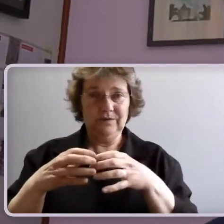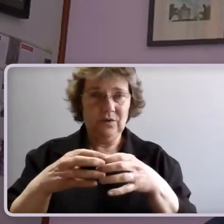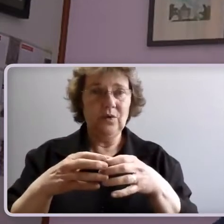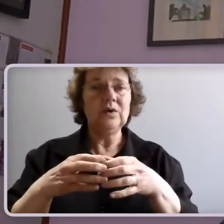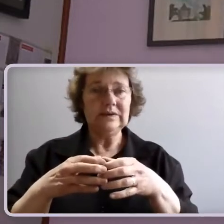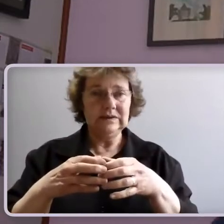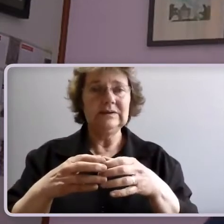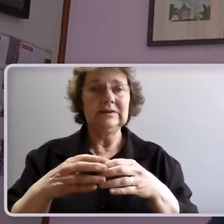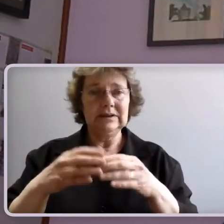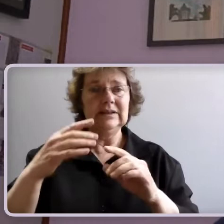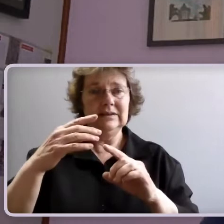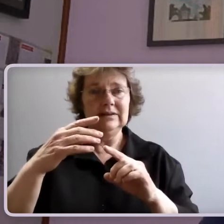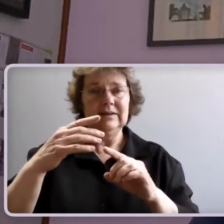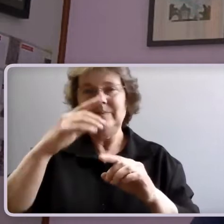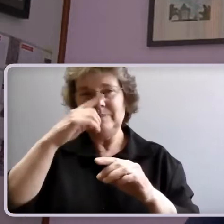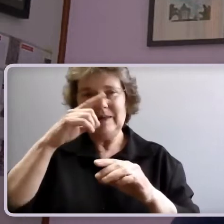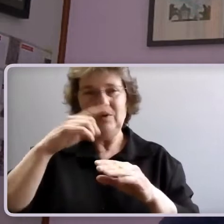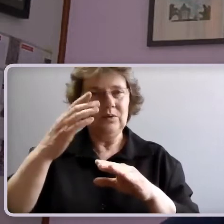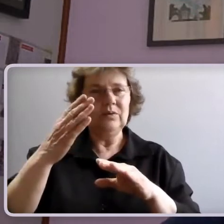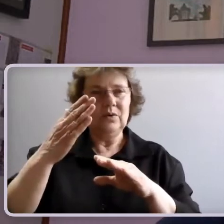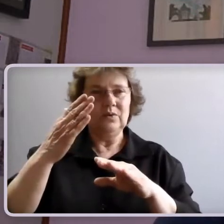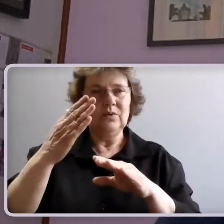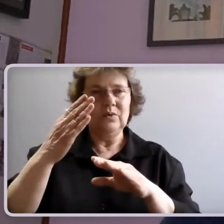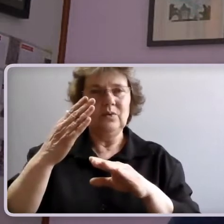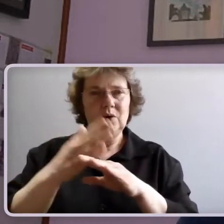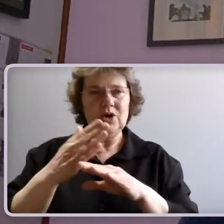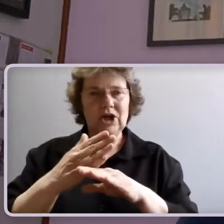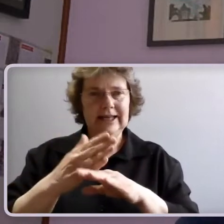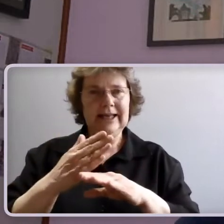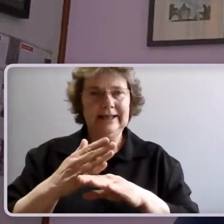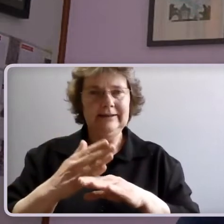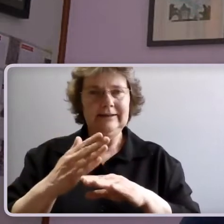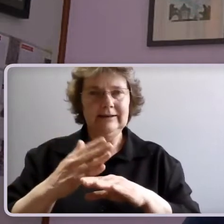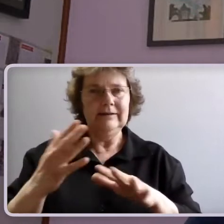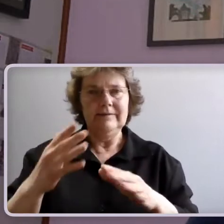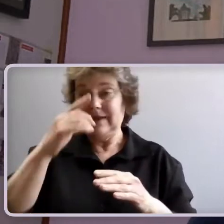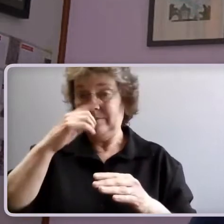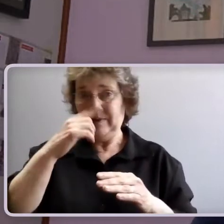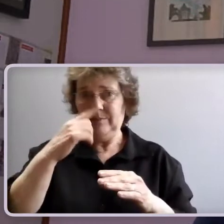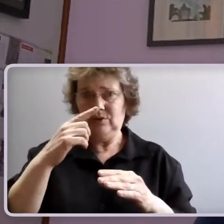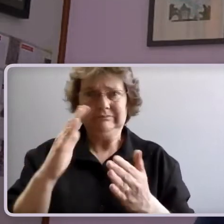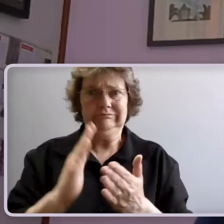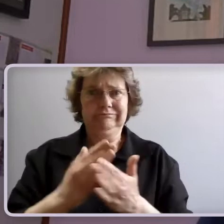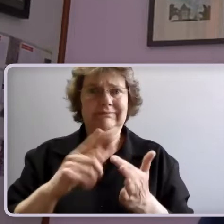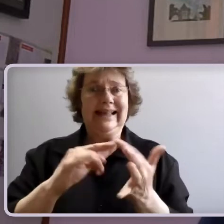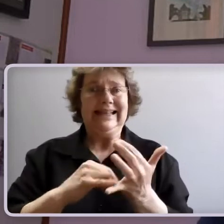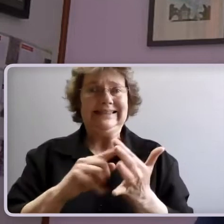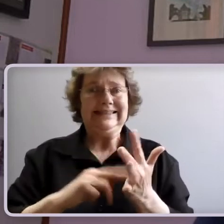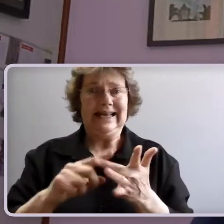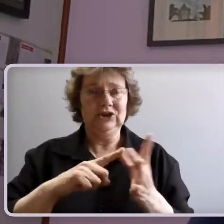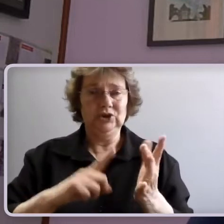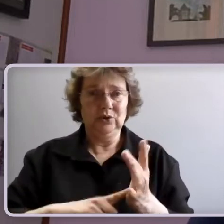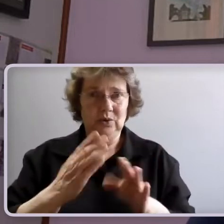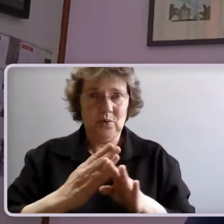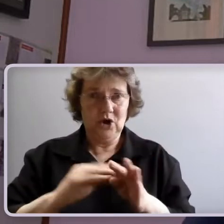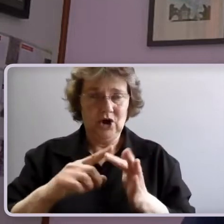in the workforce, but also those who are recipients of essential workers, is that there still seem